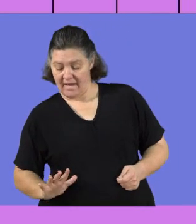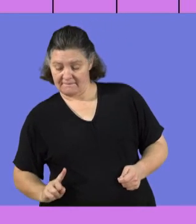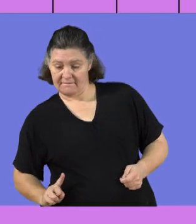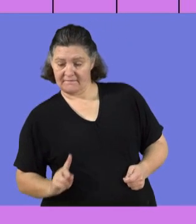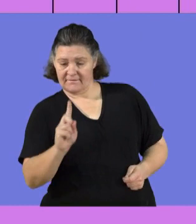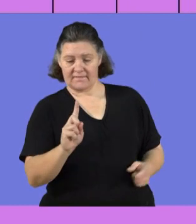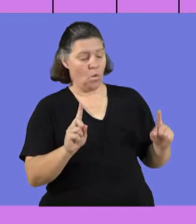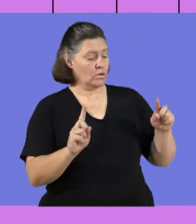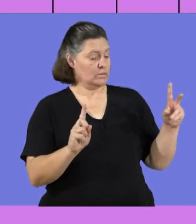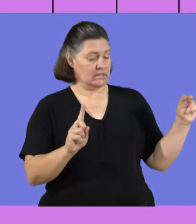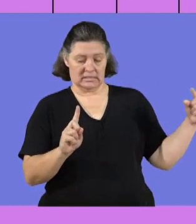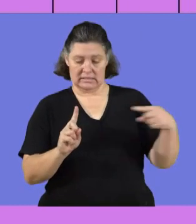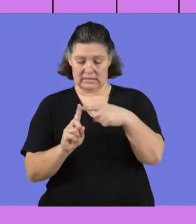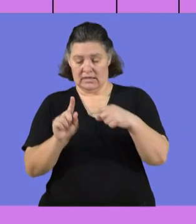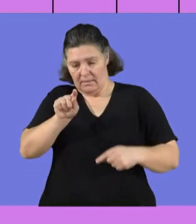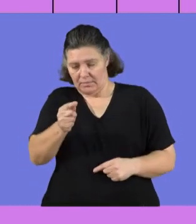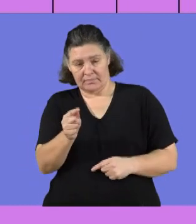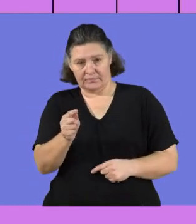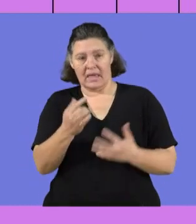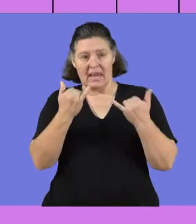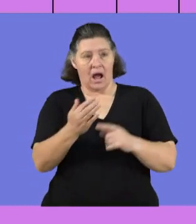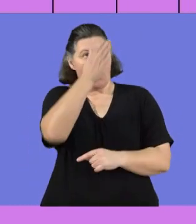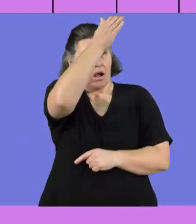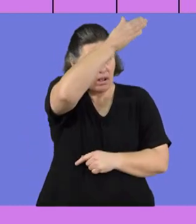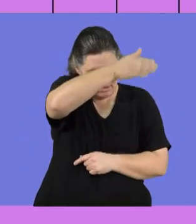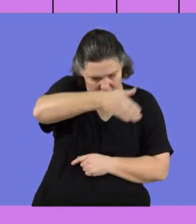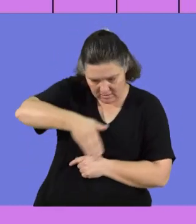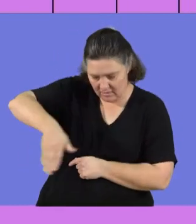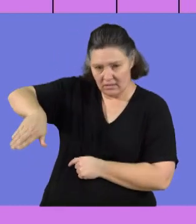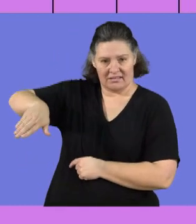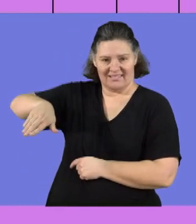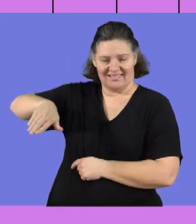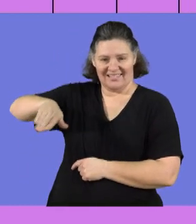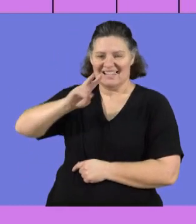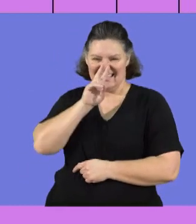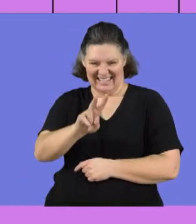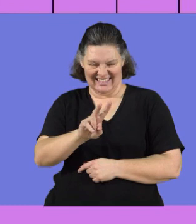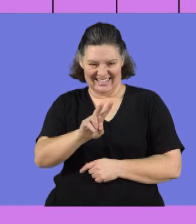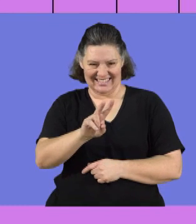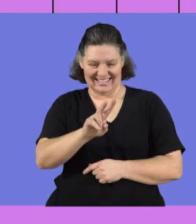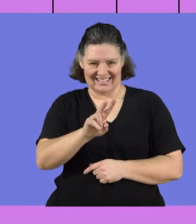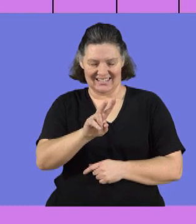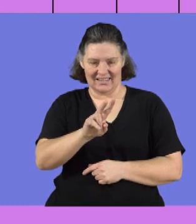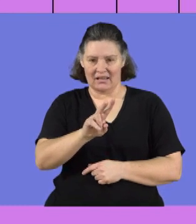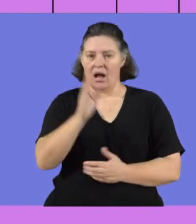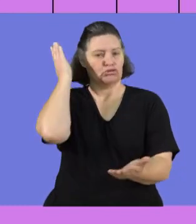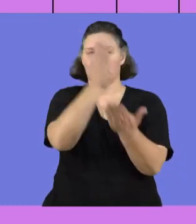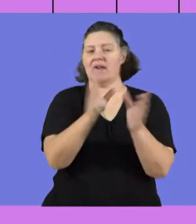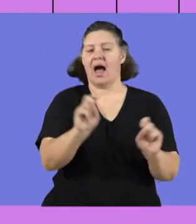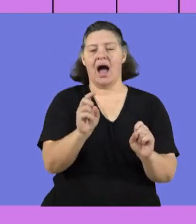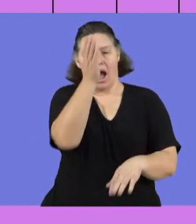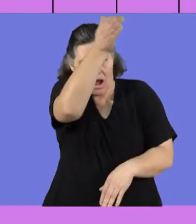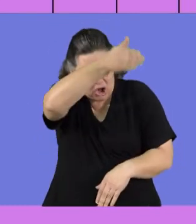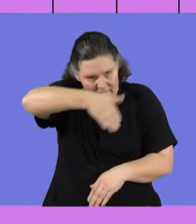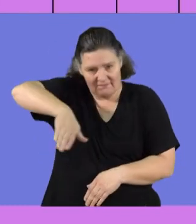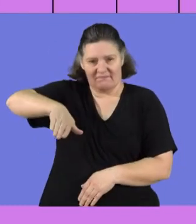be 120. If you trace it, this is the value. So now, when we plot the graph once more, you can see that